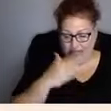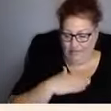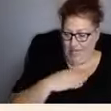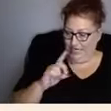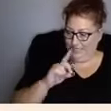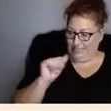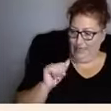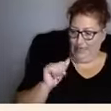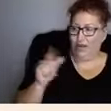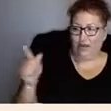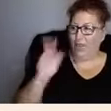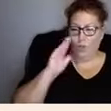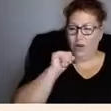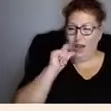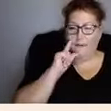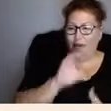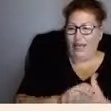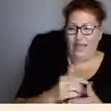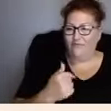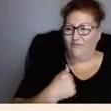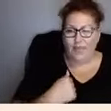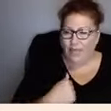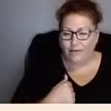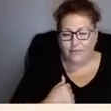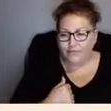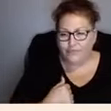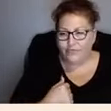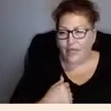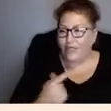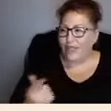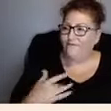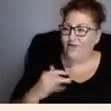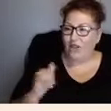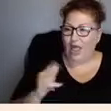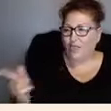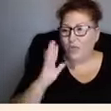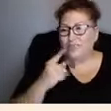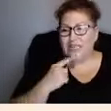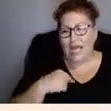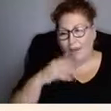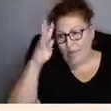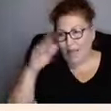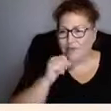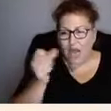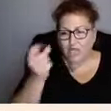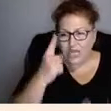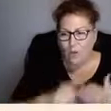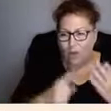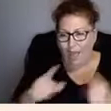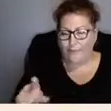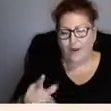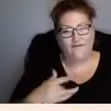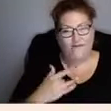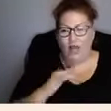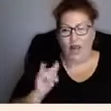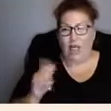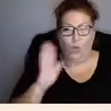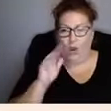often are treated as if they've making it up or they don't understand what happened. So they feel they won't be believed.